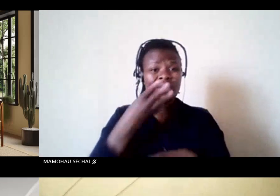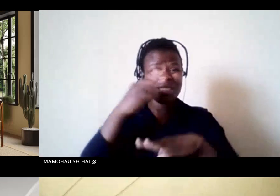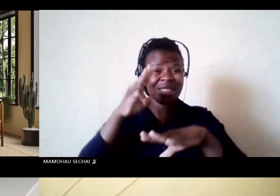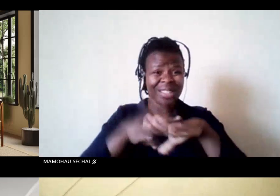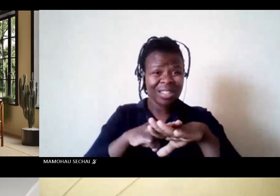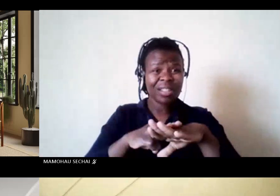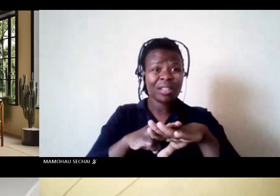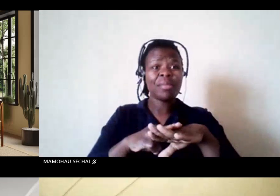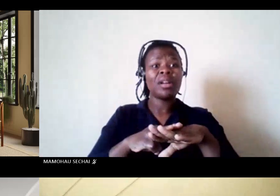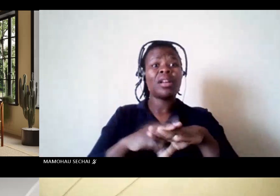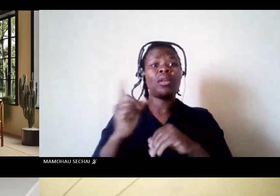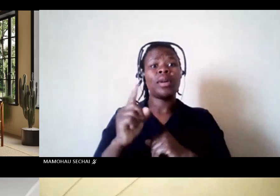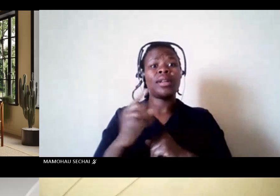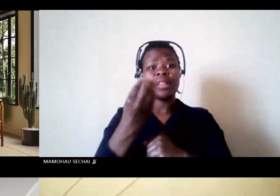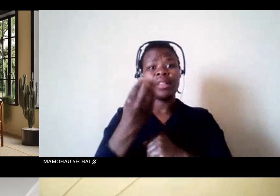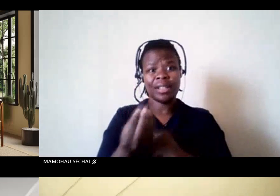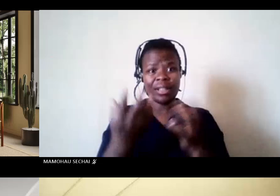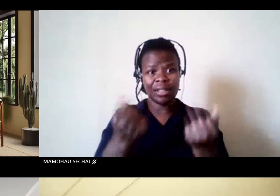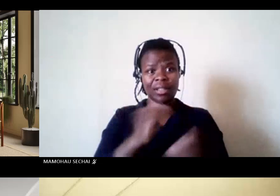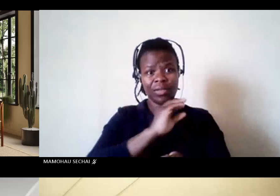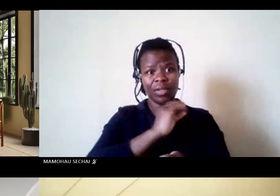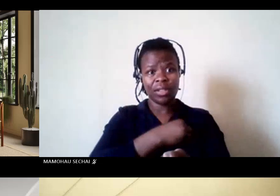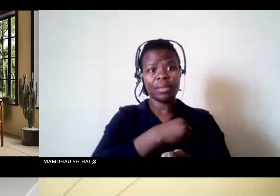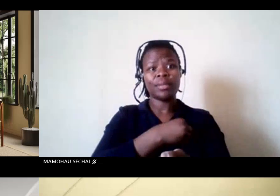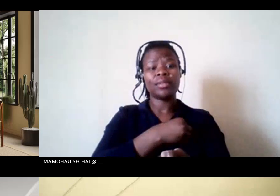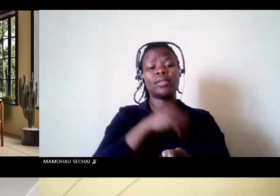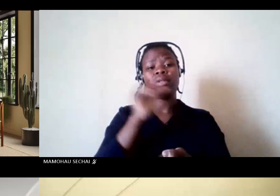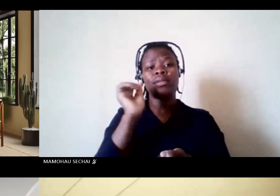with disability.